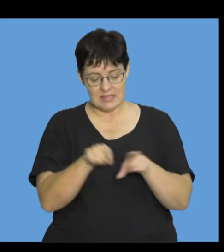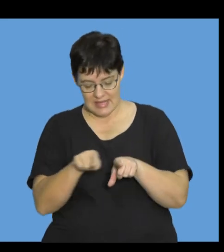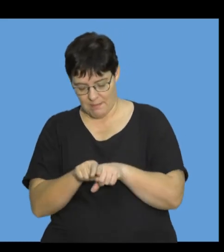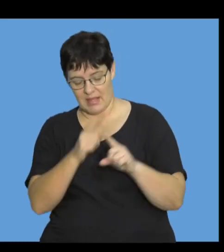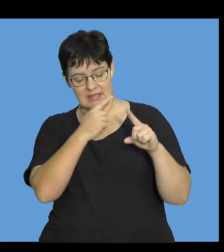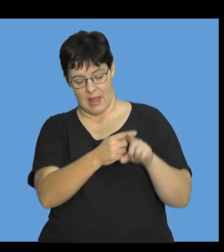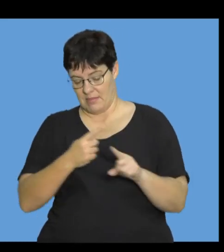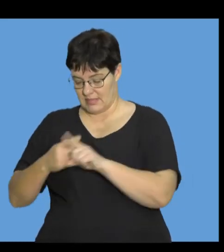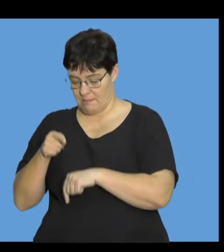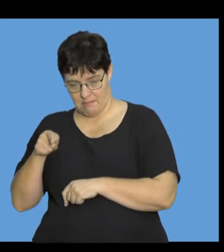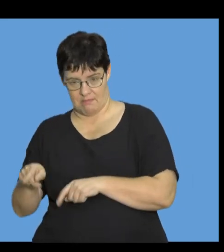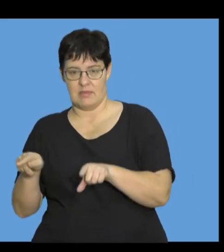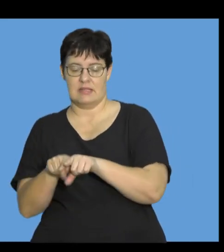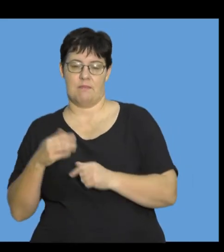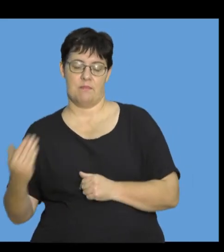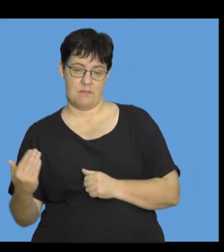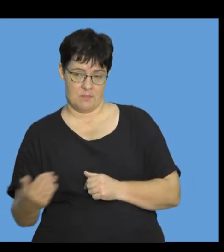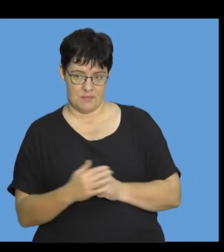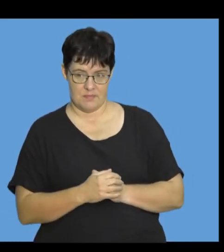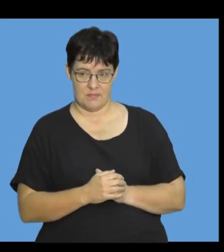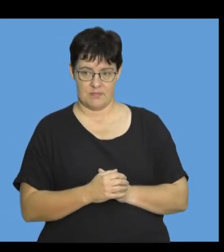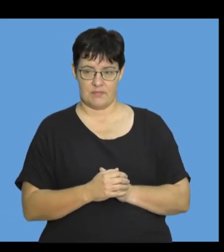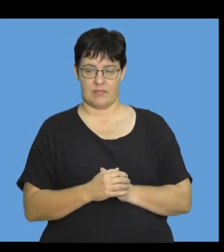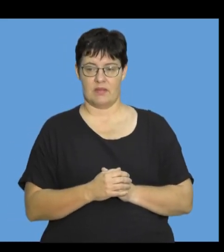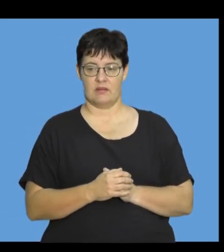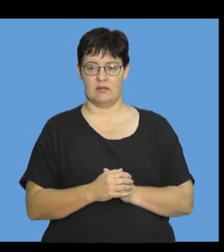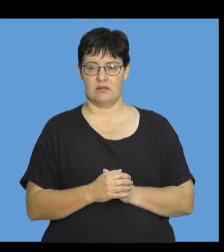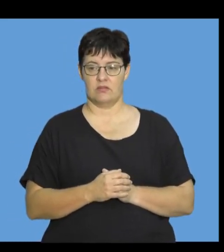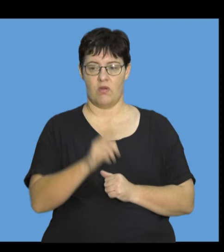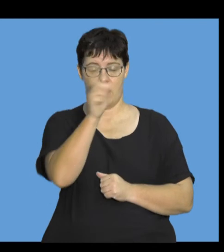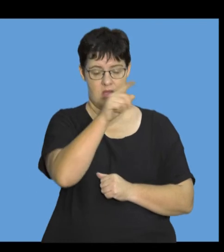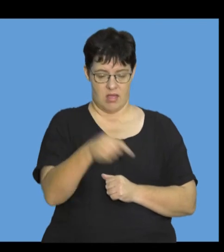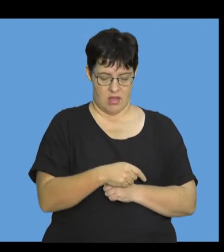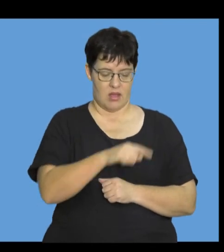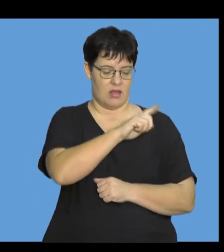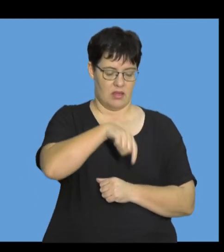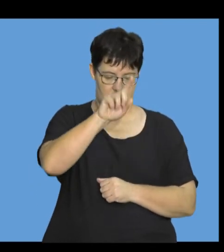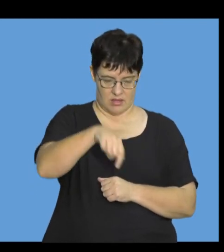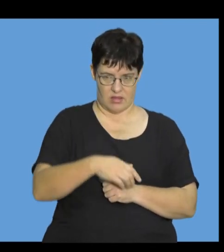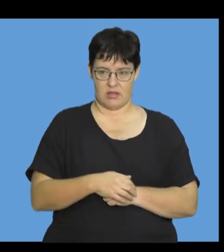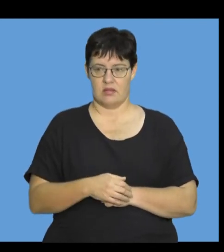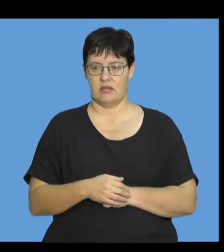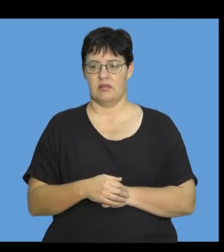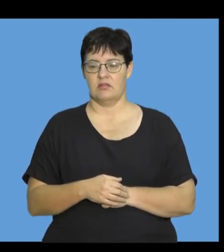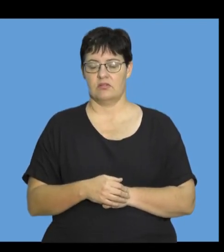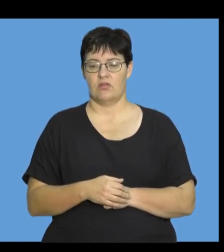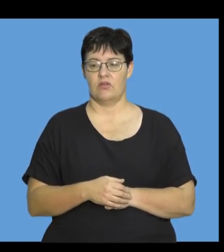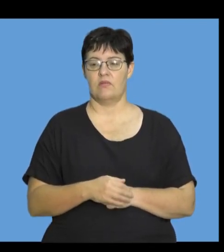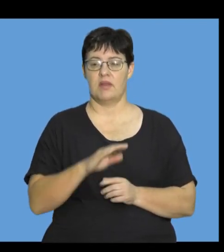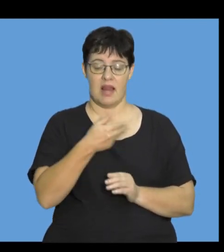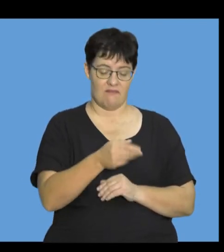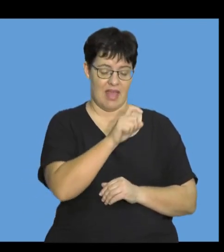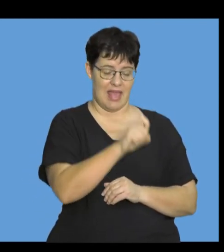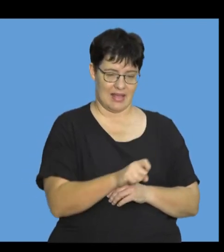you multiplying the exponents, right? Therefore, this and that will divide, that and that will divide. I will be left with